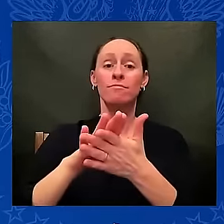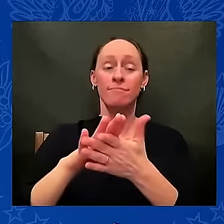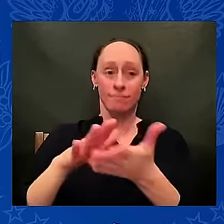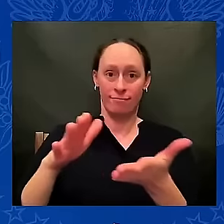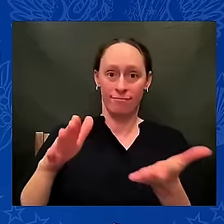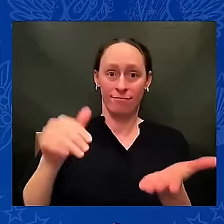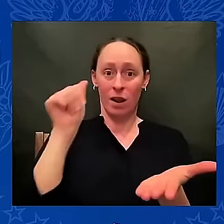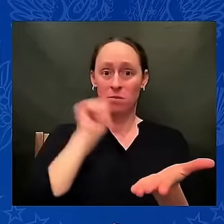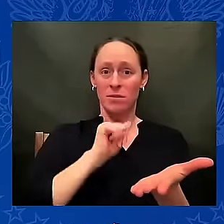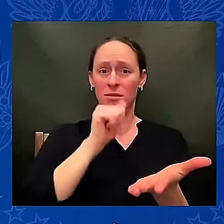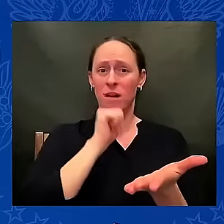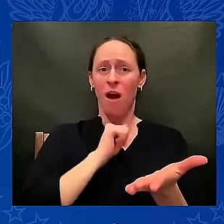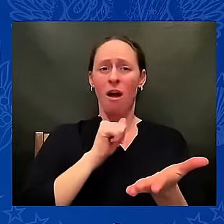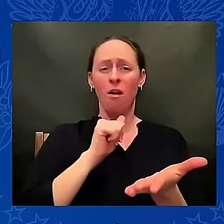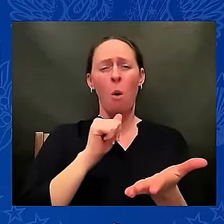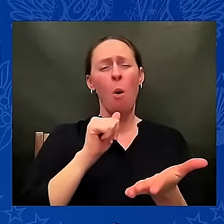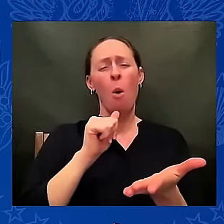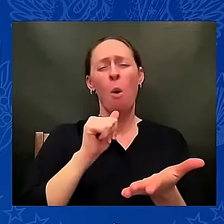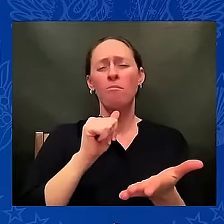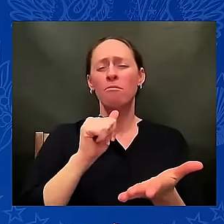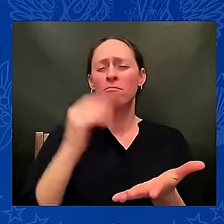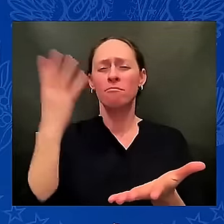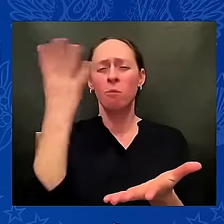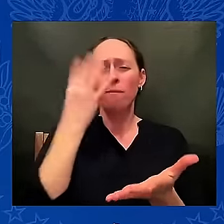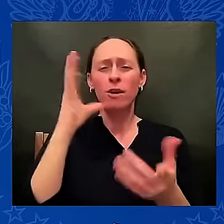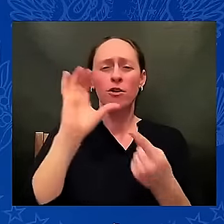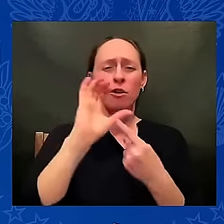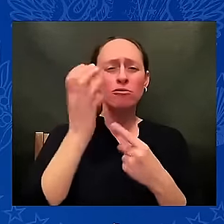joined by survivors and descendants to do just that,